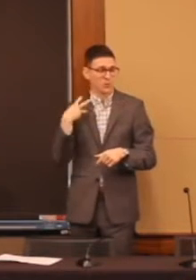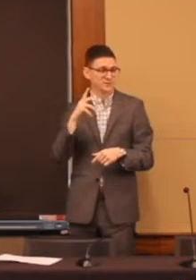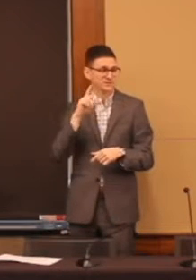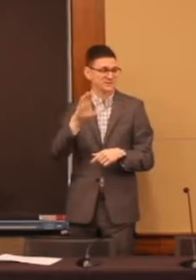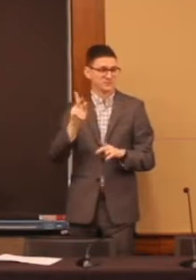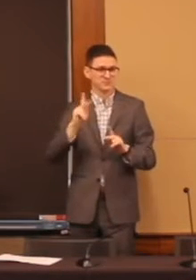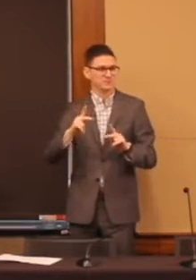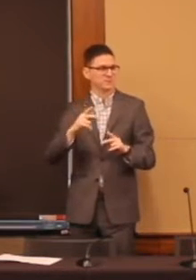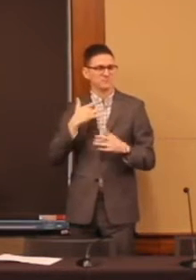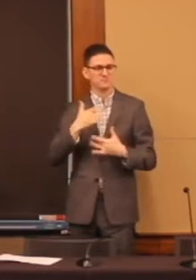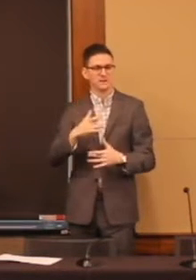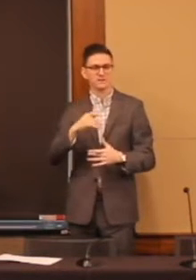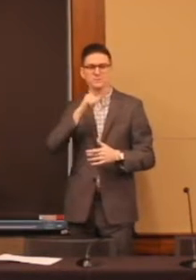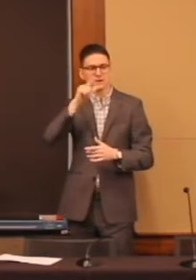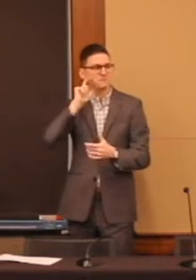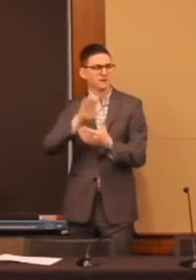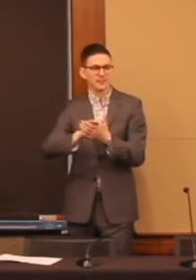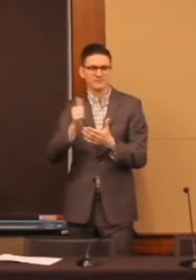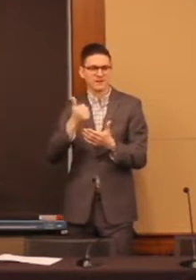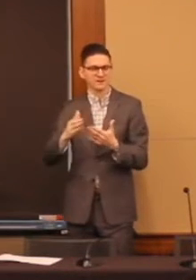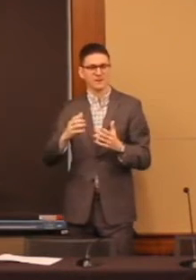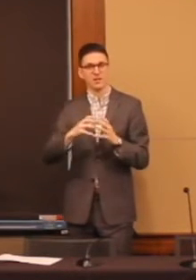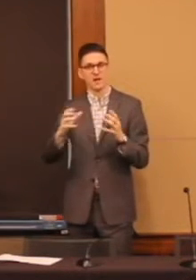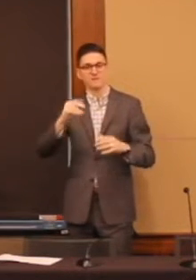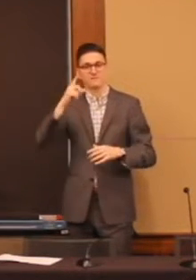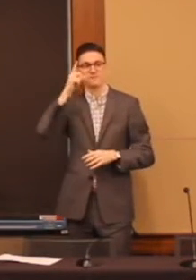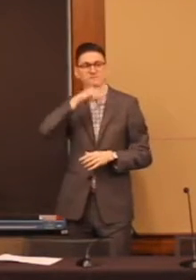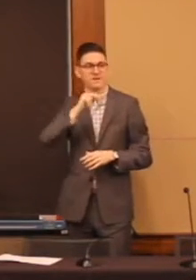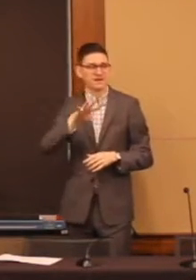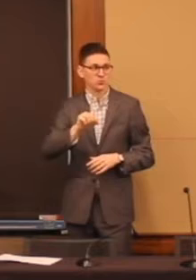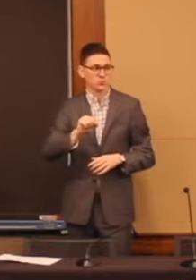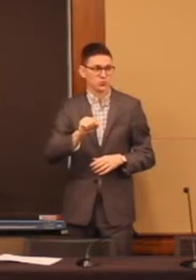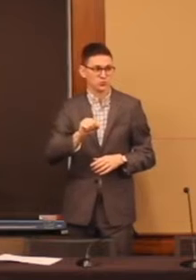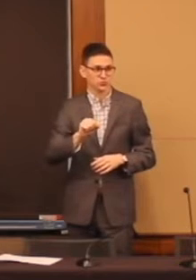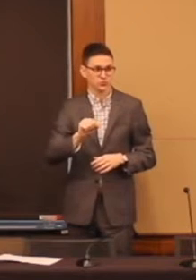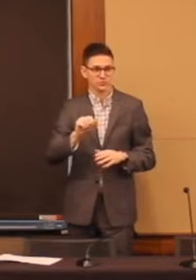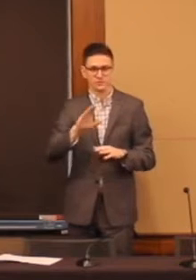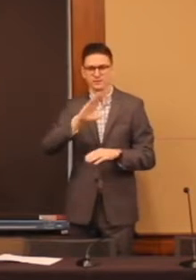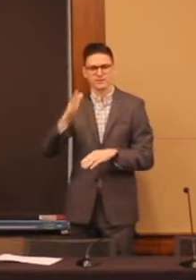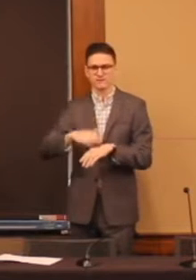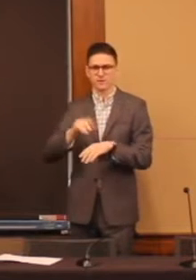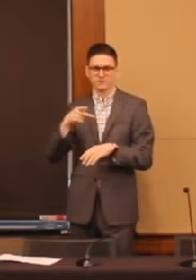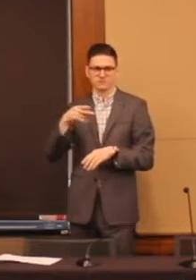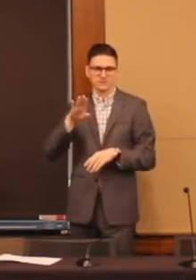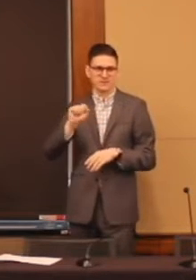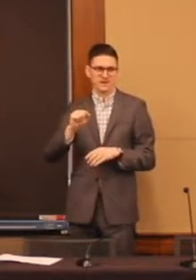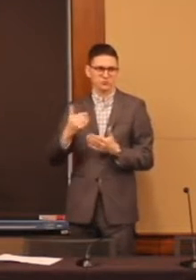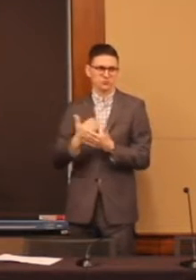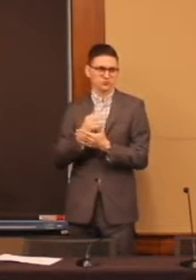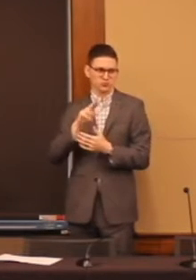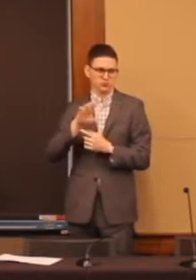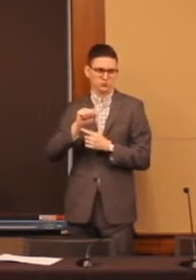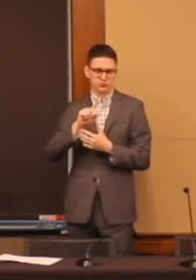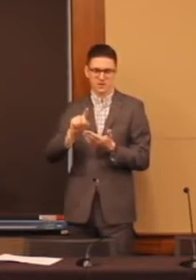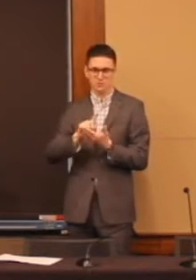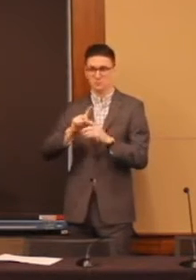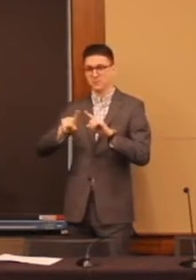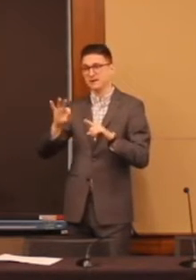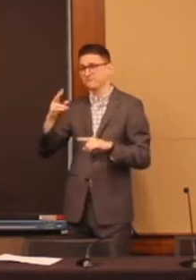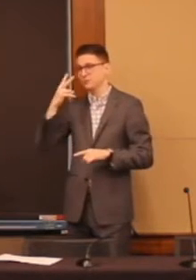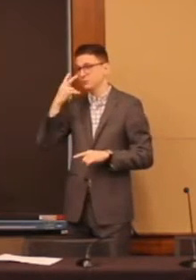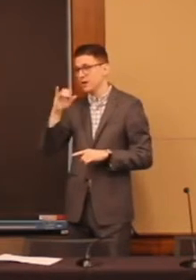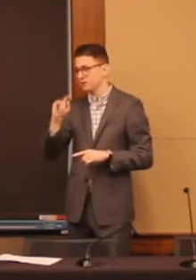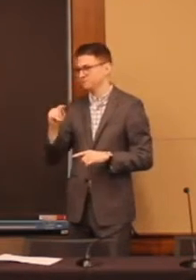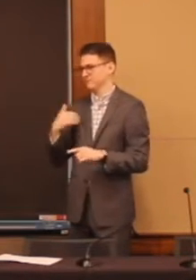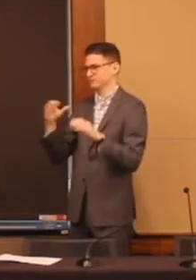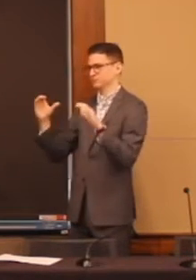believe things. There's a lot of fake news, never on the PBS NewsHour. But in case you doubt it, here's